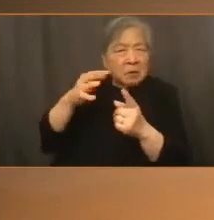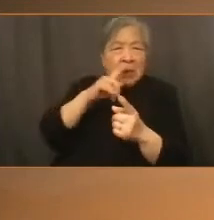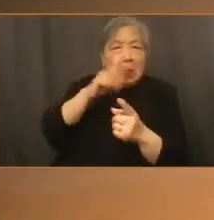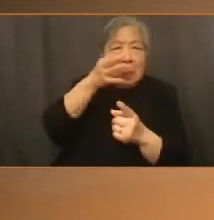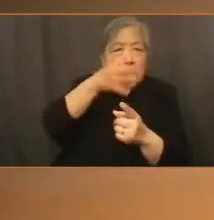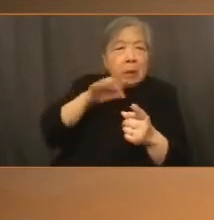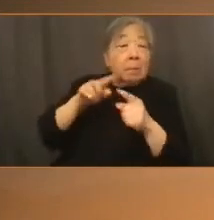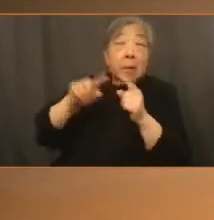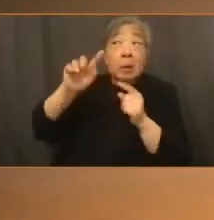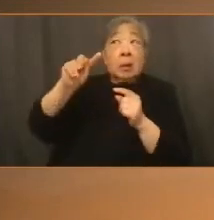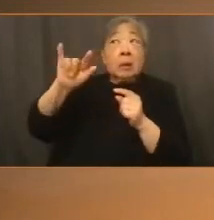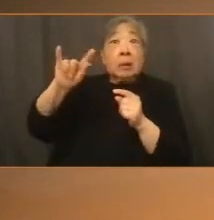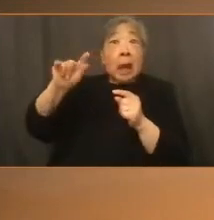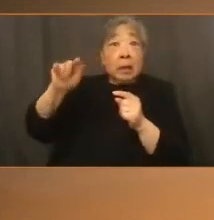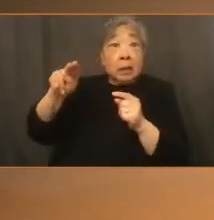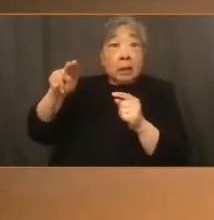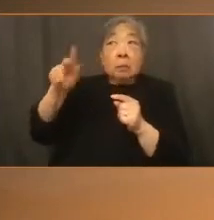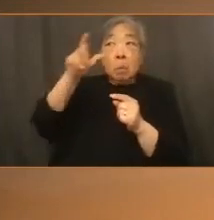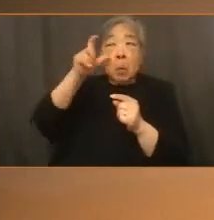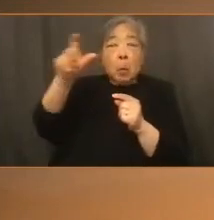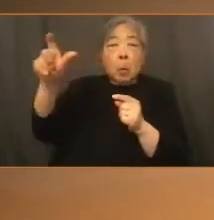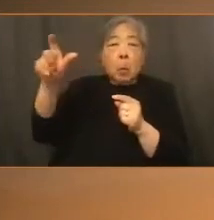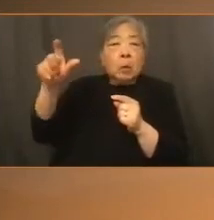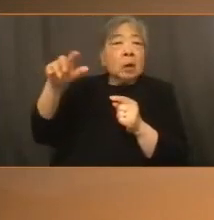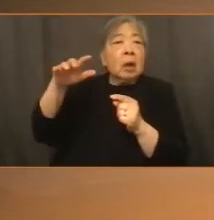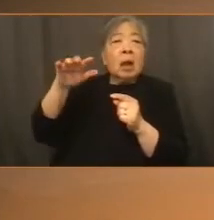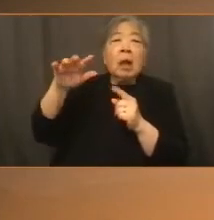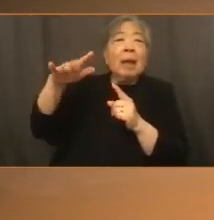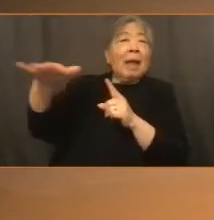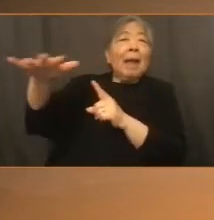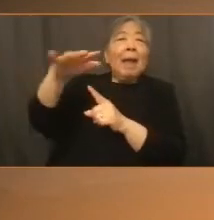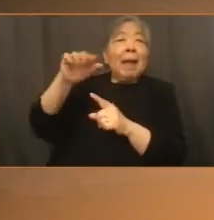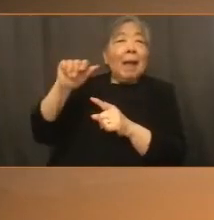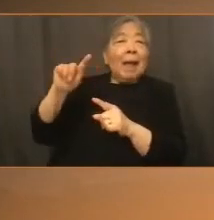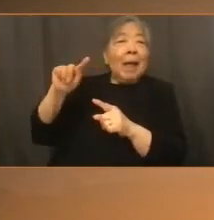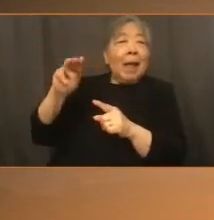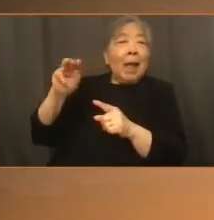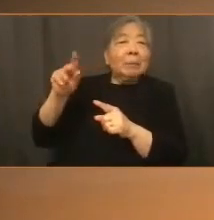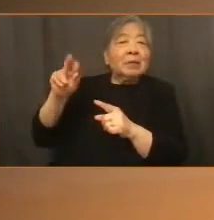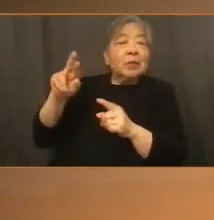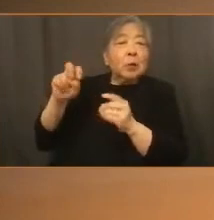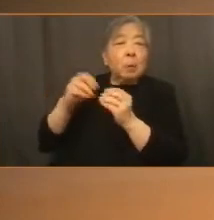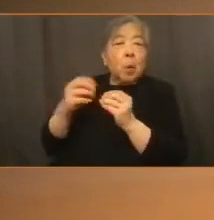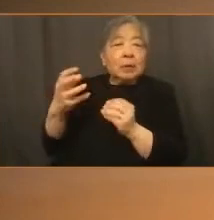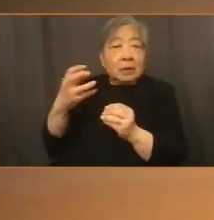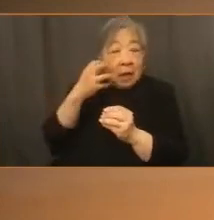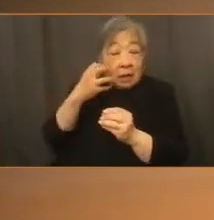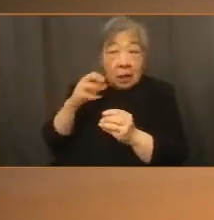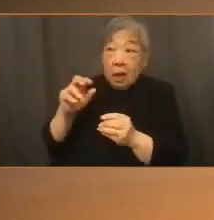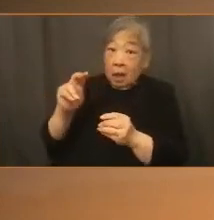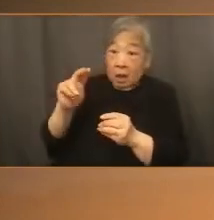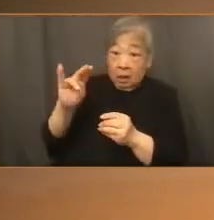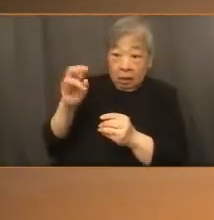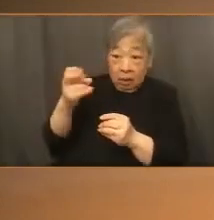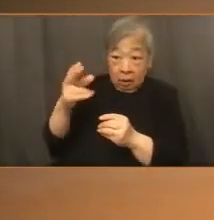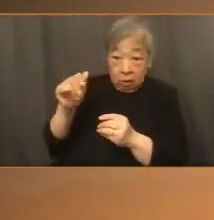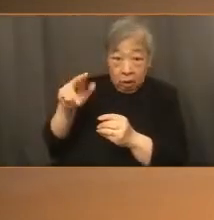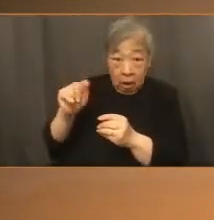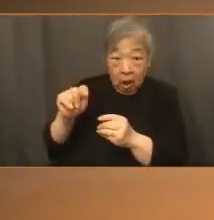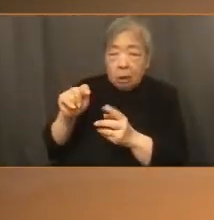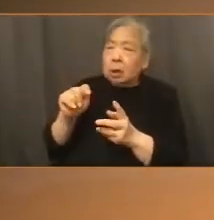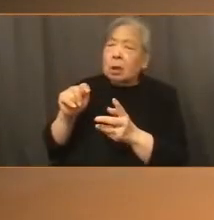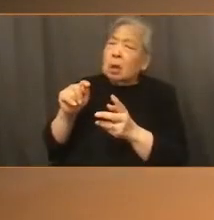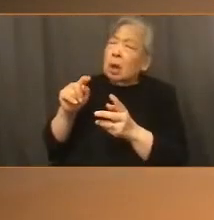world entirely, has a much denser atmosphere than Mars. And Yishan, I know we've talked about how, you know, if you were to kind of get